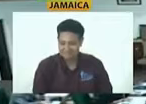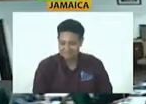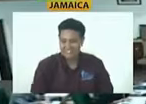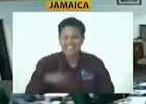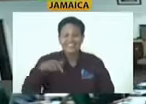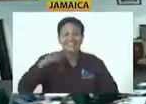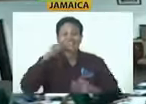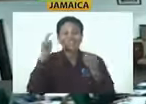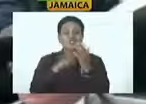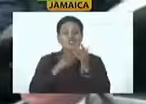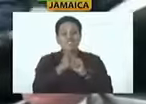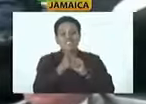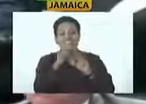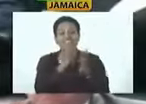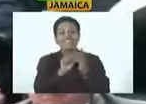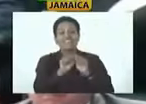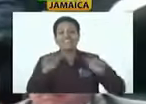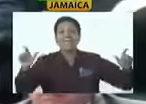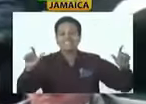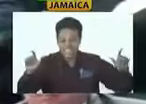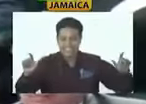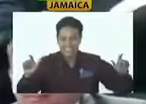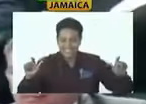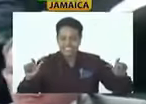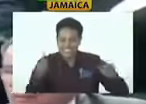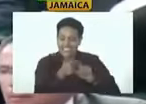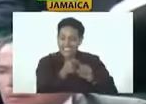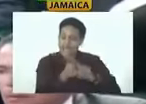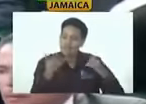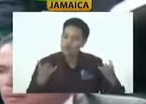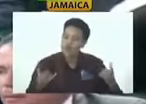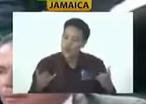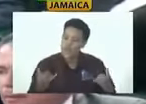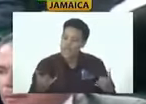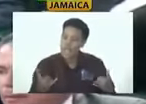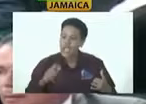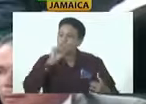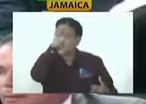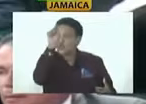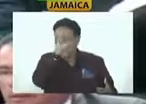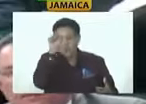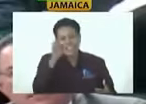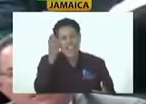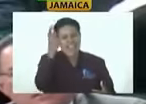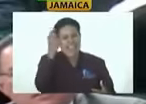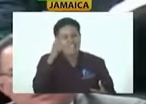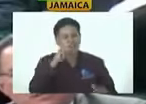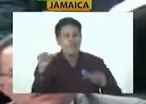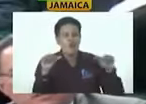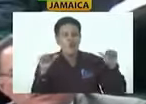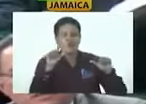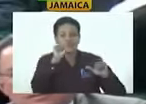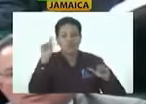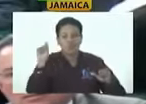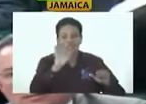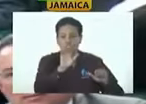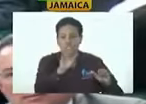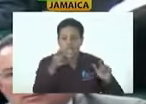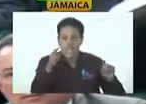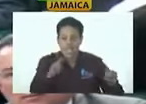This notice has been gazetted today, Tuesday, the 11th day of August